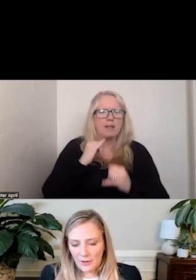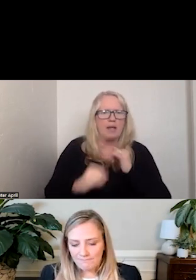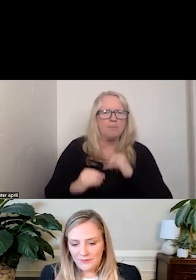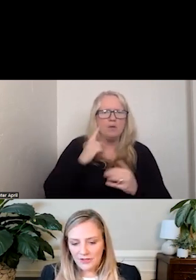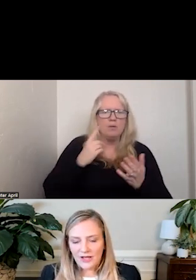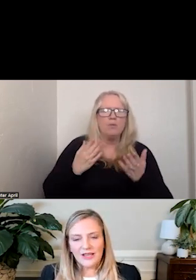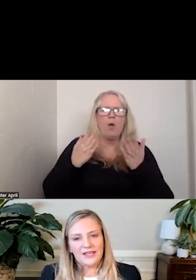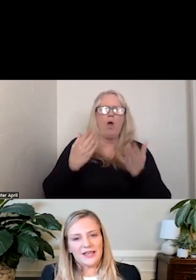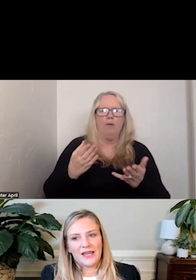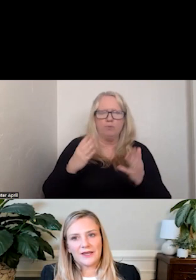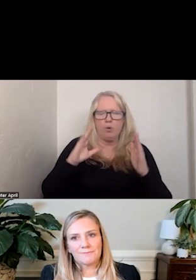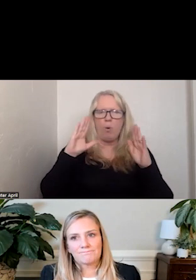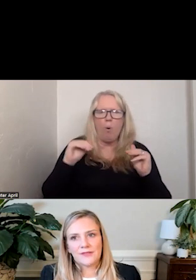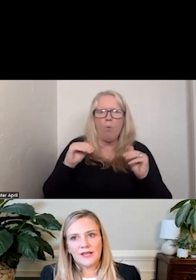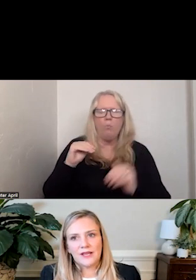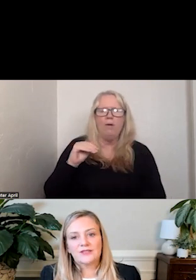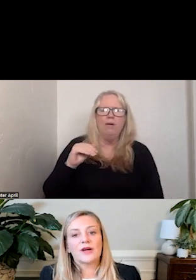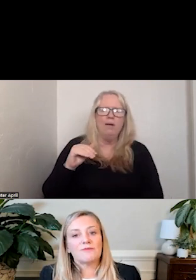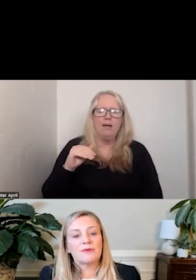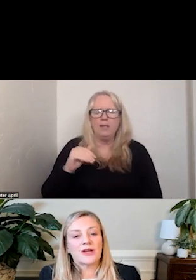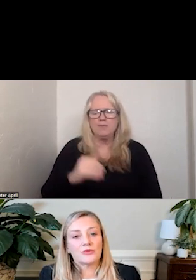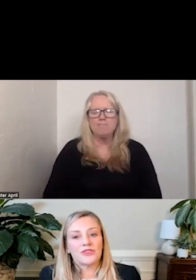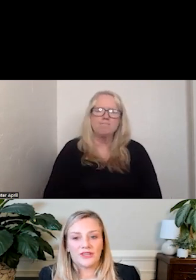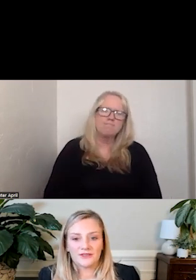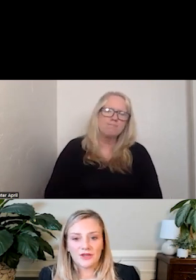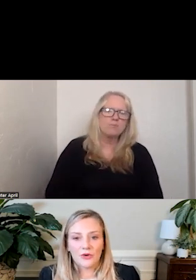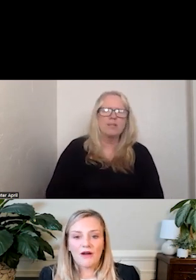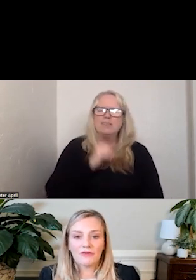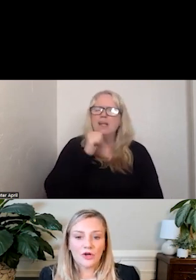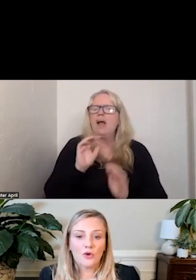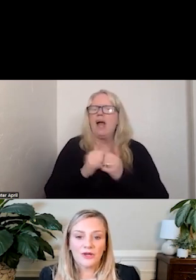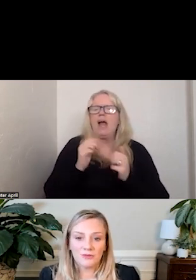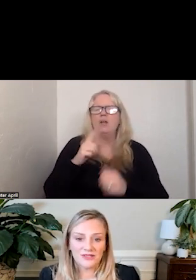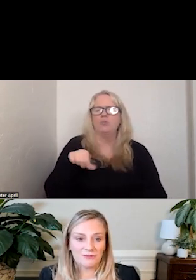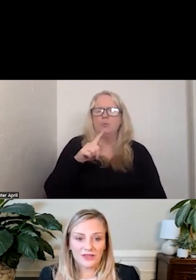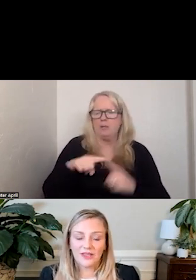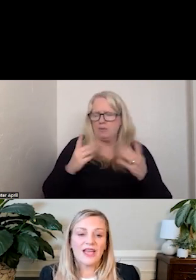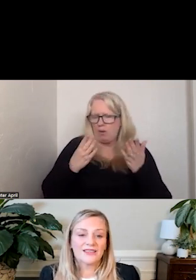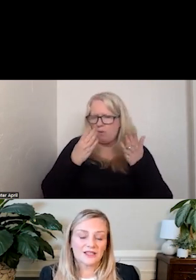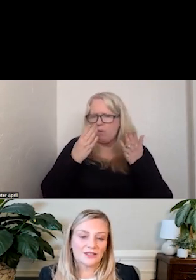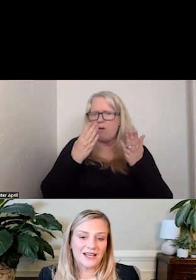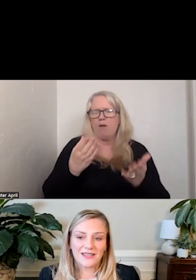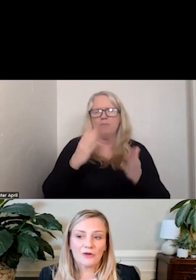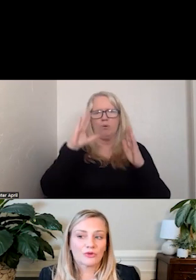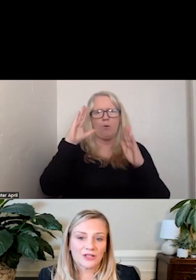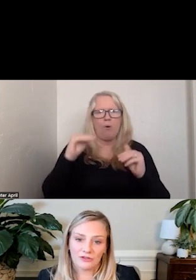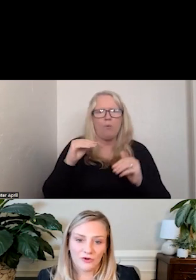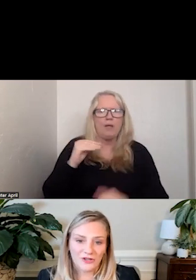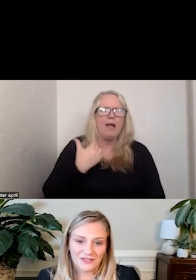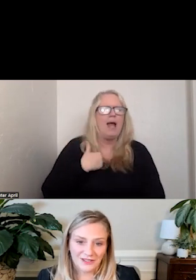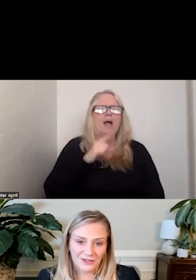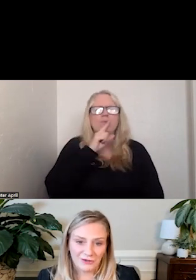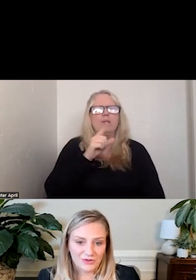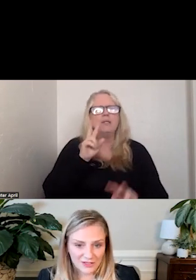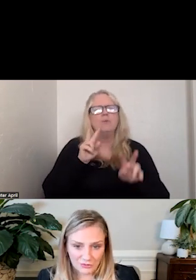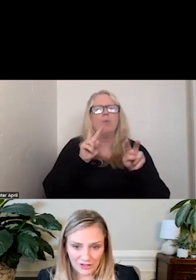really not in a, it's not maybe how you would think. So offering hope can be something as little as, I really look forward